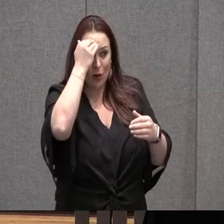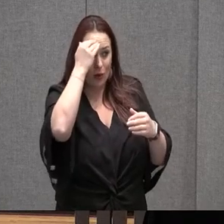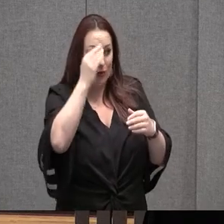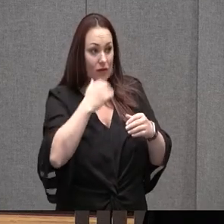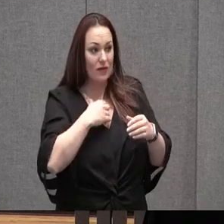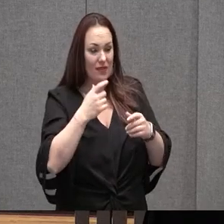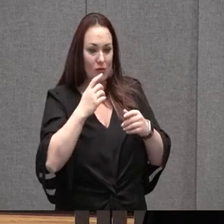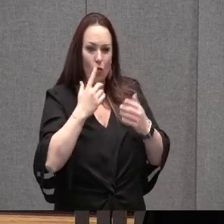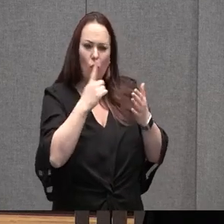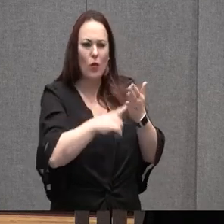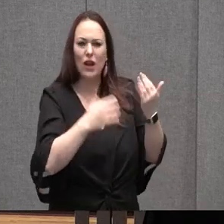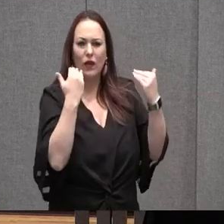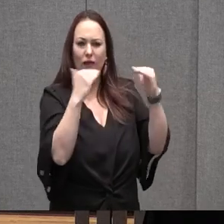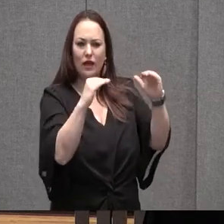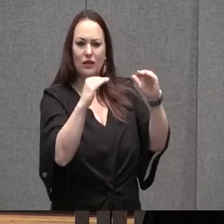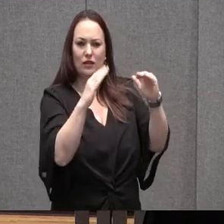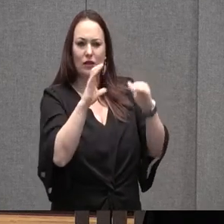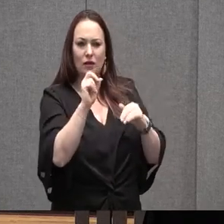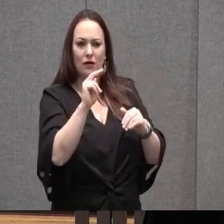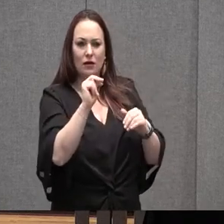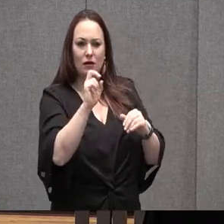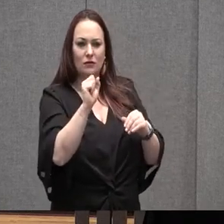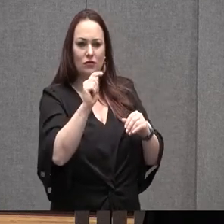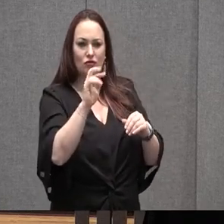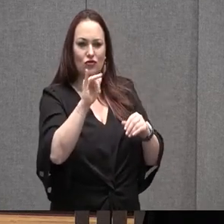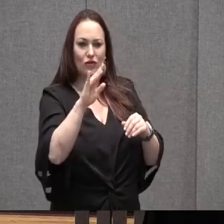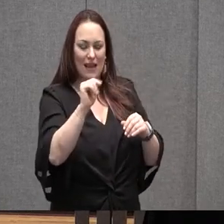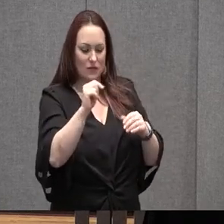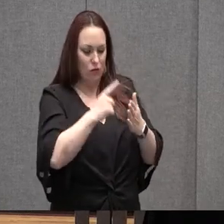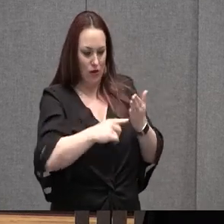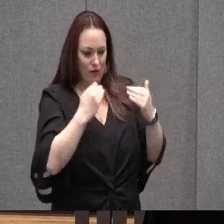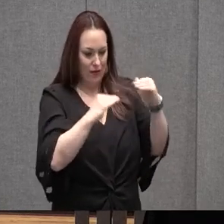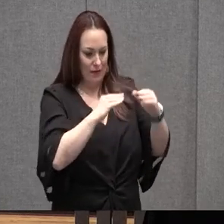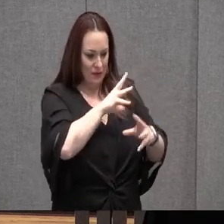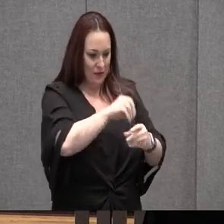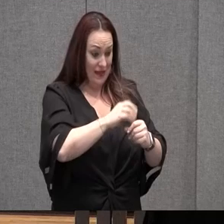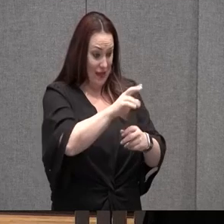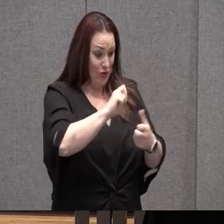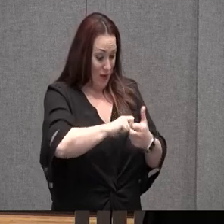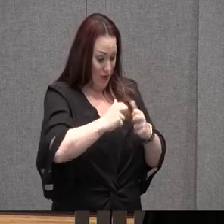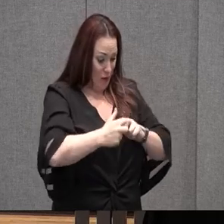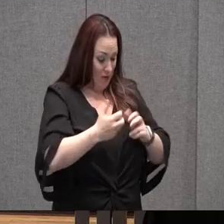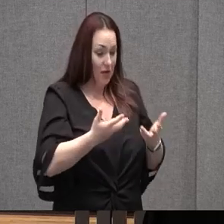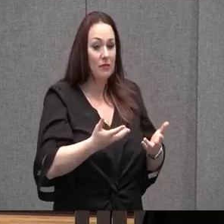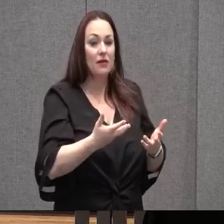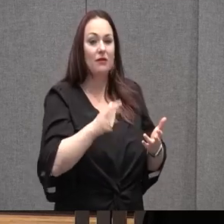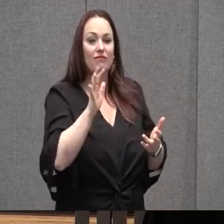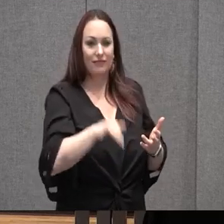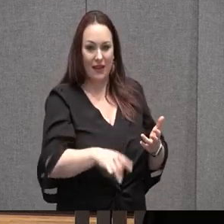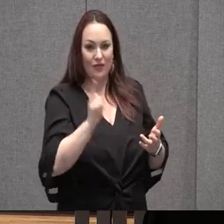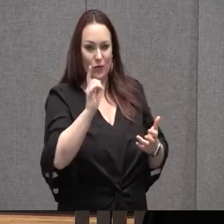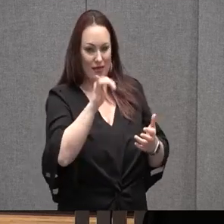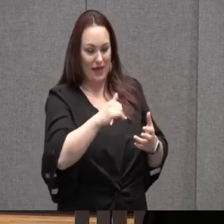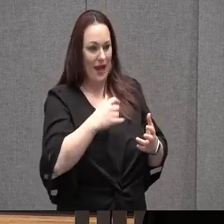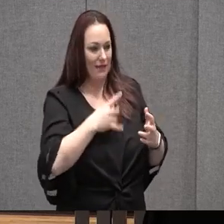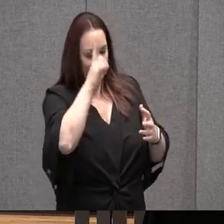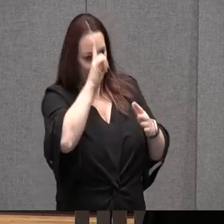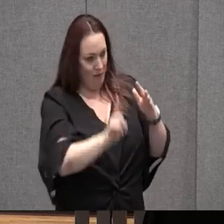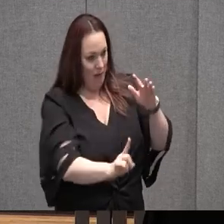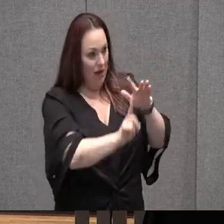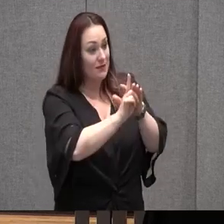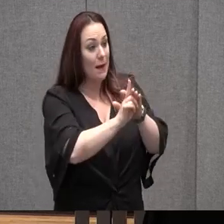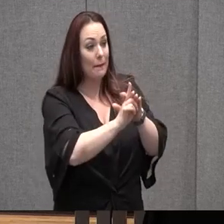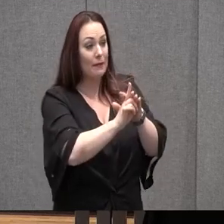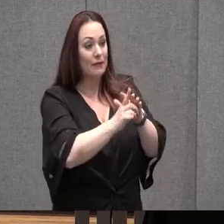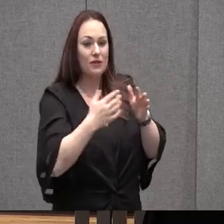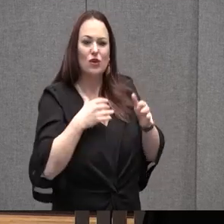the constraints of the problem you're working on. Okay. And so that's where that comes into is just